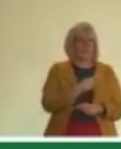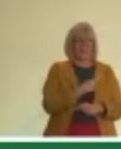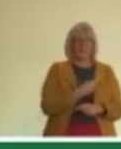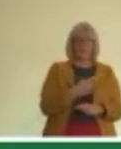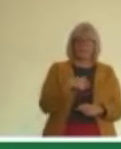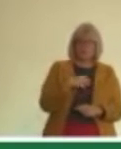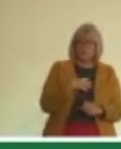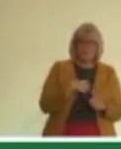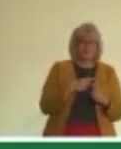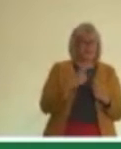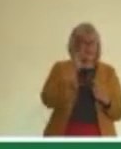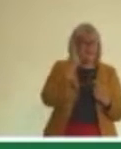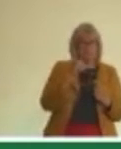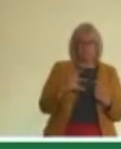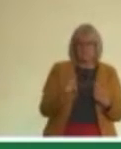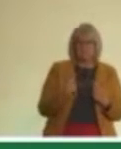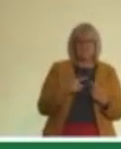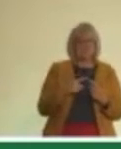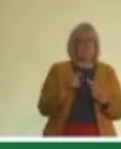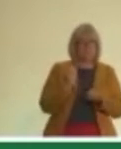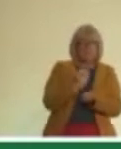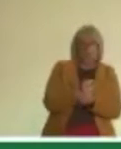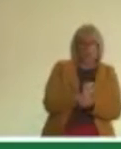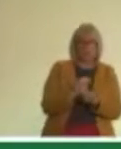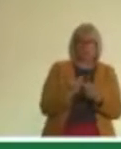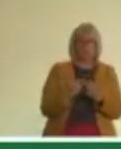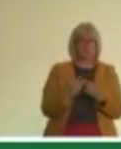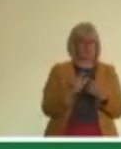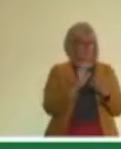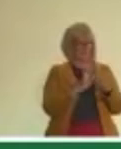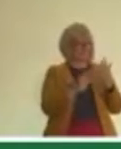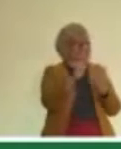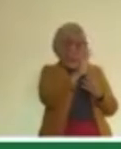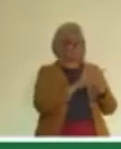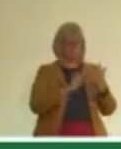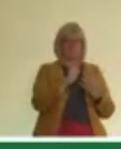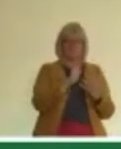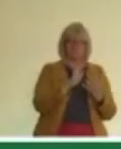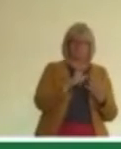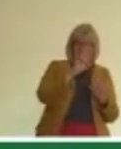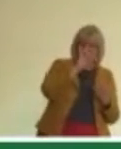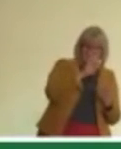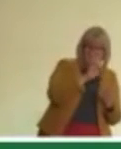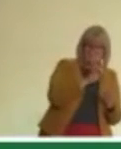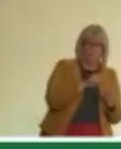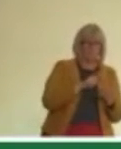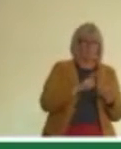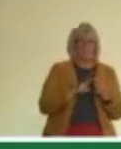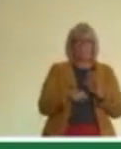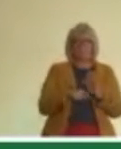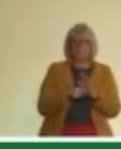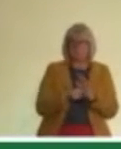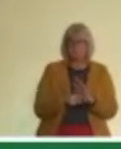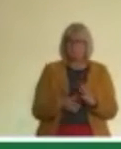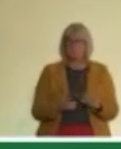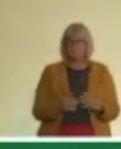ideas, stuck, dug in. It's this strange, curious mix of cynicism and pessimism. The Welsh writer and